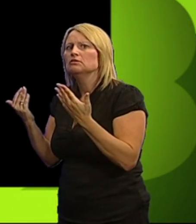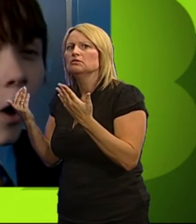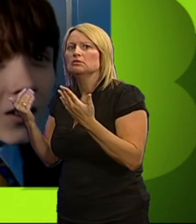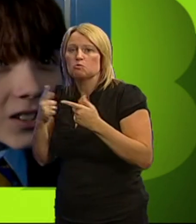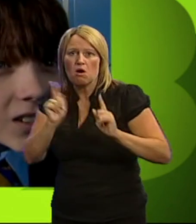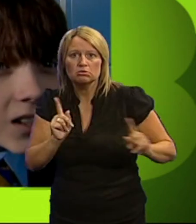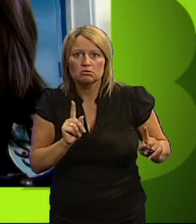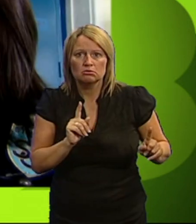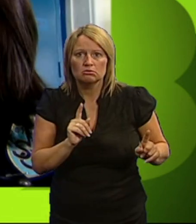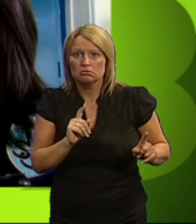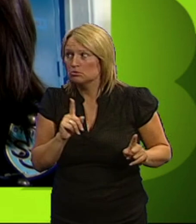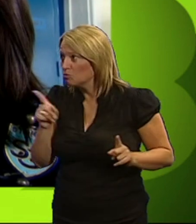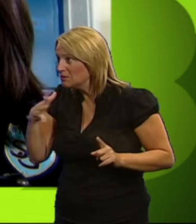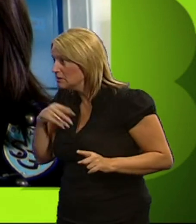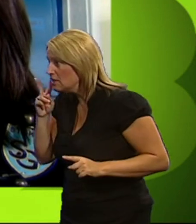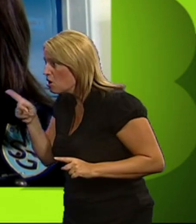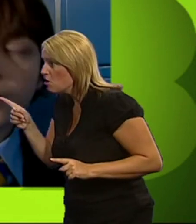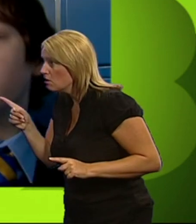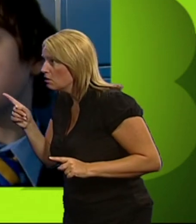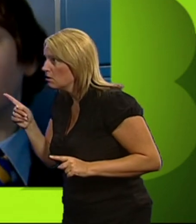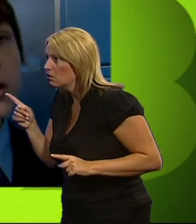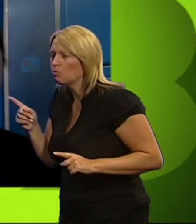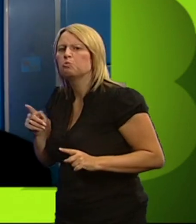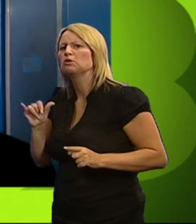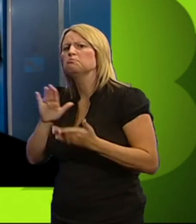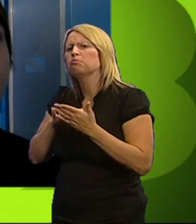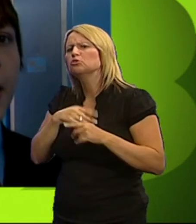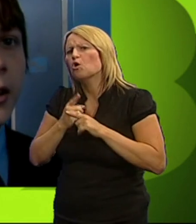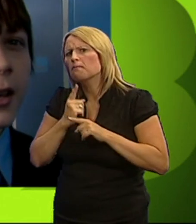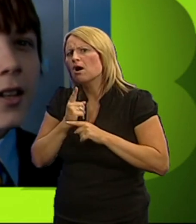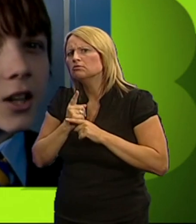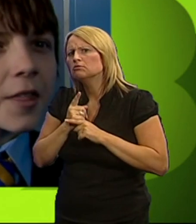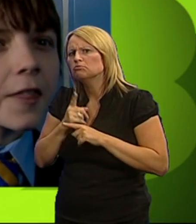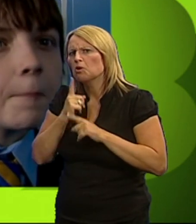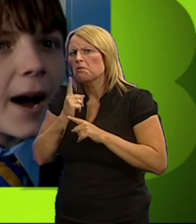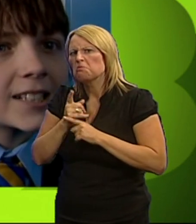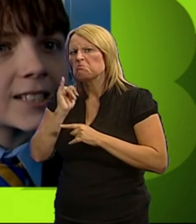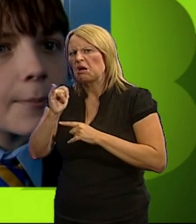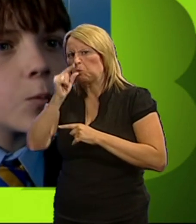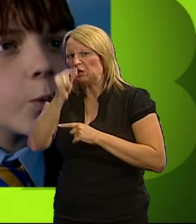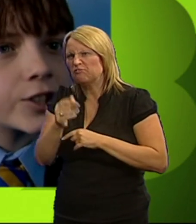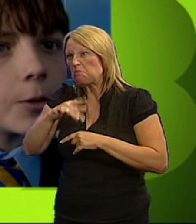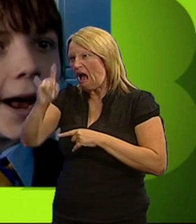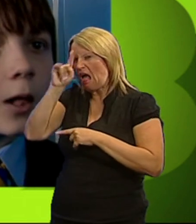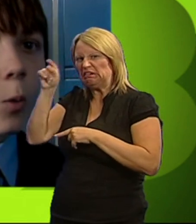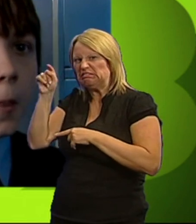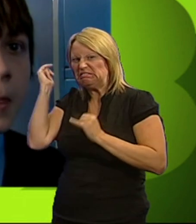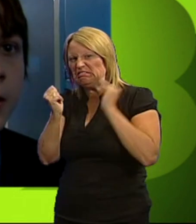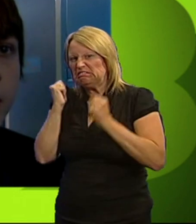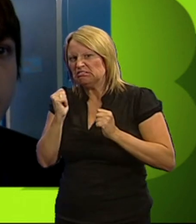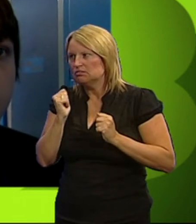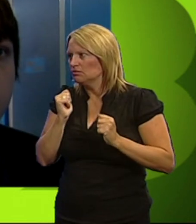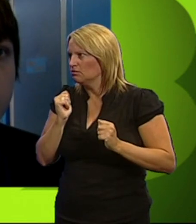did what? Don't you want to see her? I'm sorry, which Mum are we talking about here? Because I'm thinking of the backstabbing witch from Hell